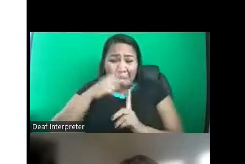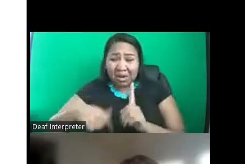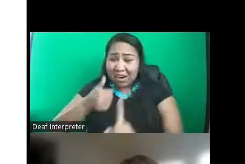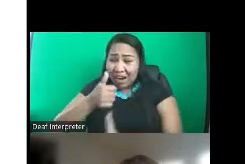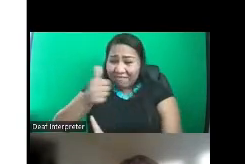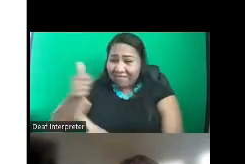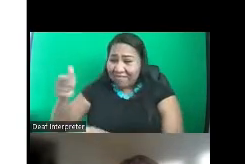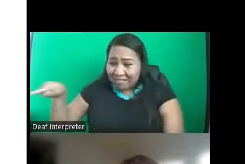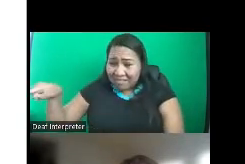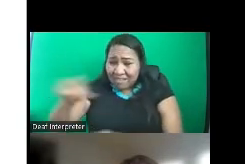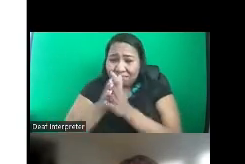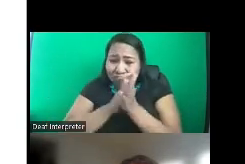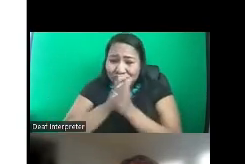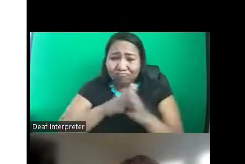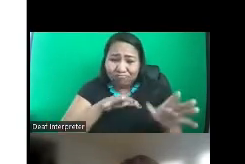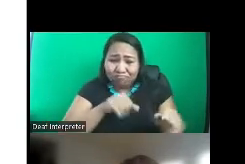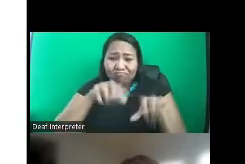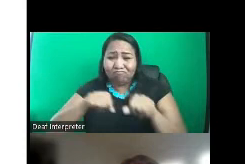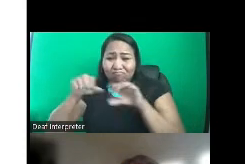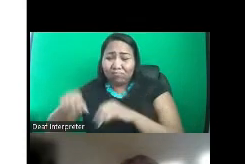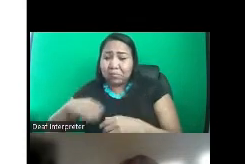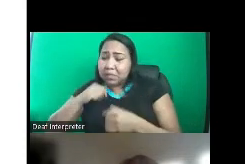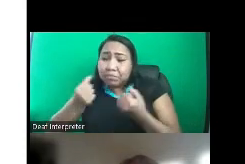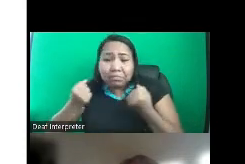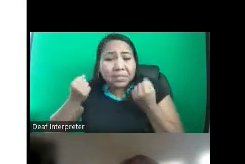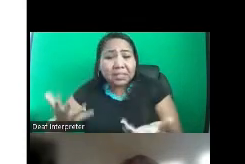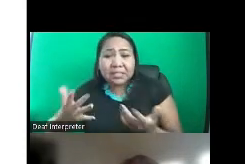nurses and doctors,